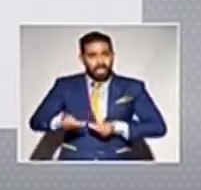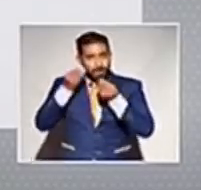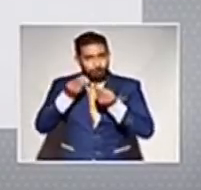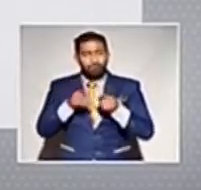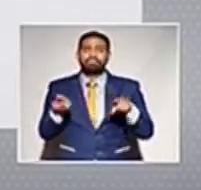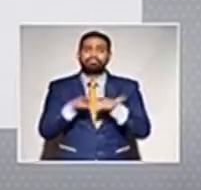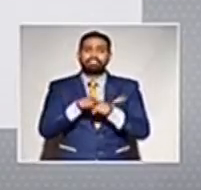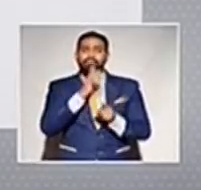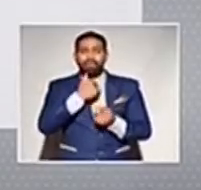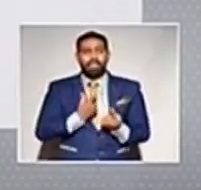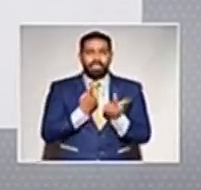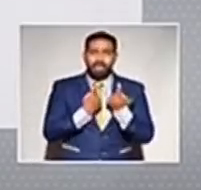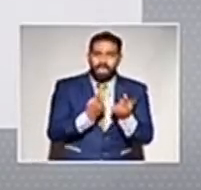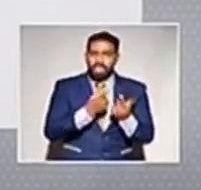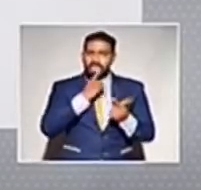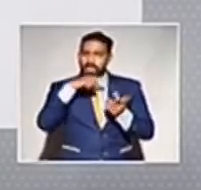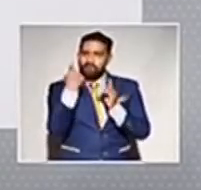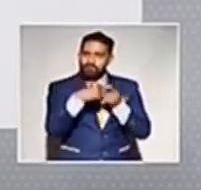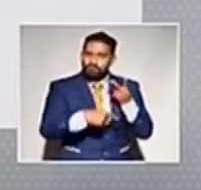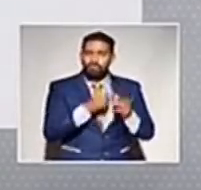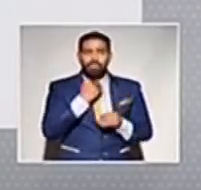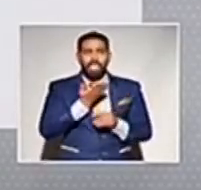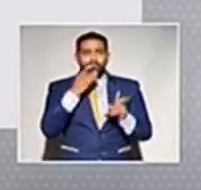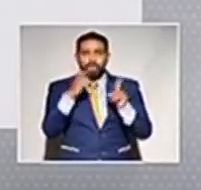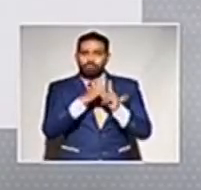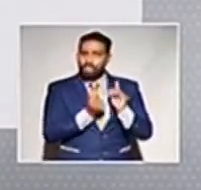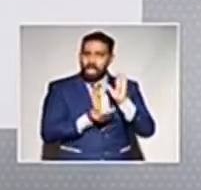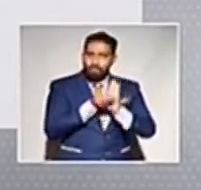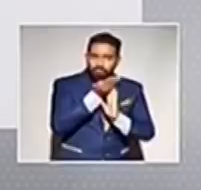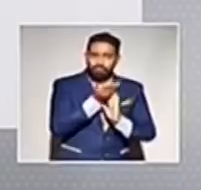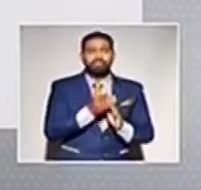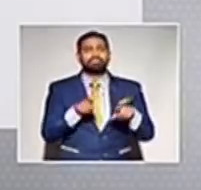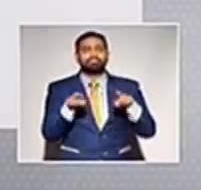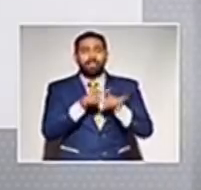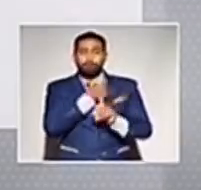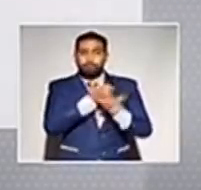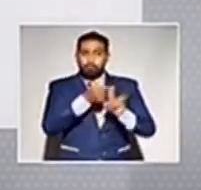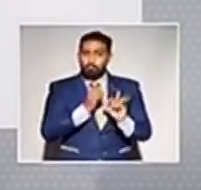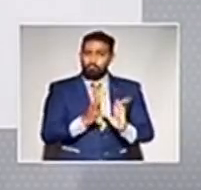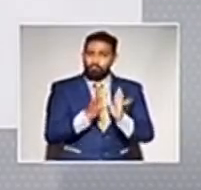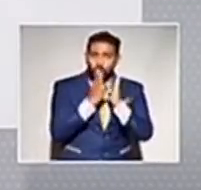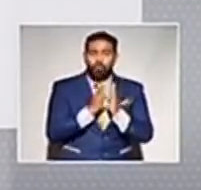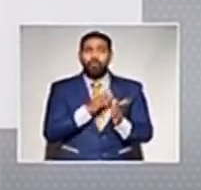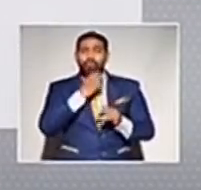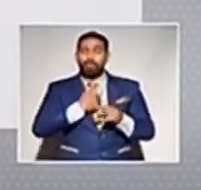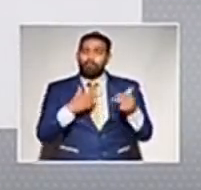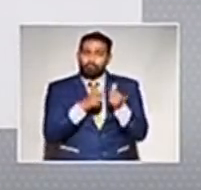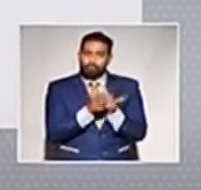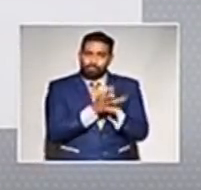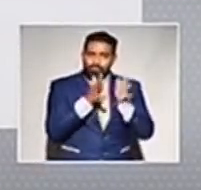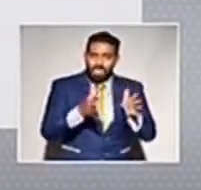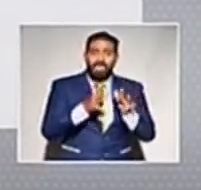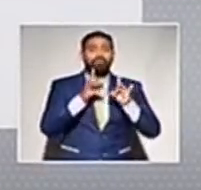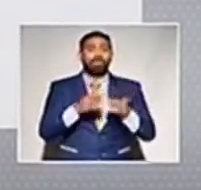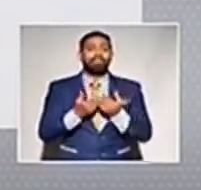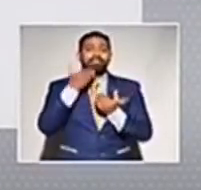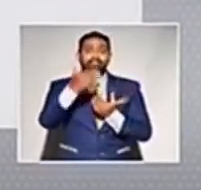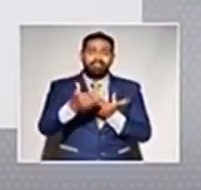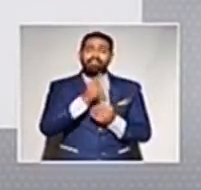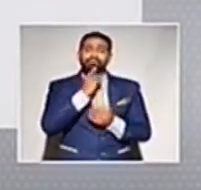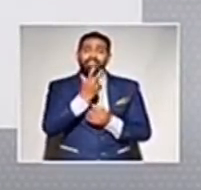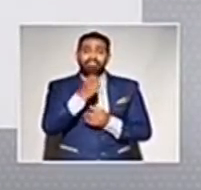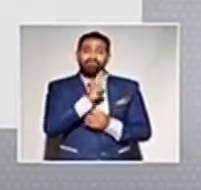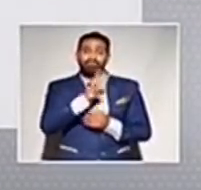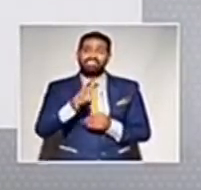the foreign exchange squeeze, demand side pressures and exchange rate depreciation will drive inflation higher in 2022. ADB says